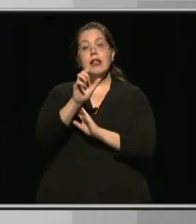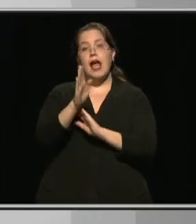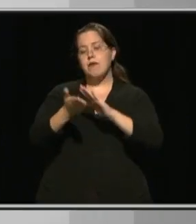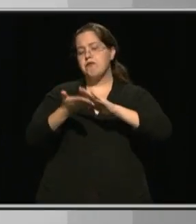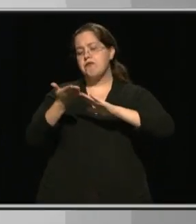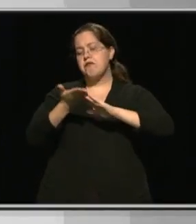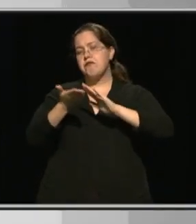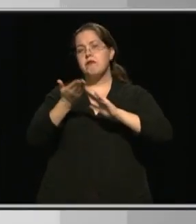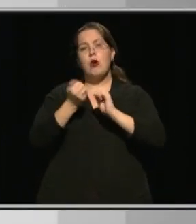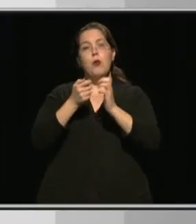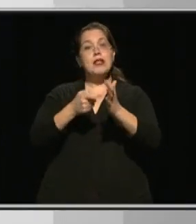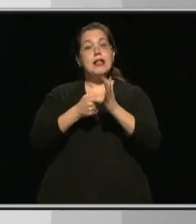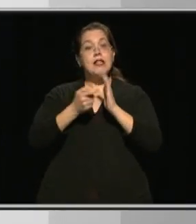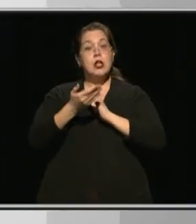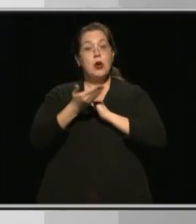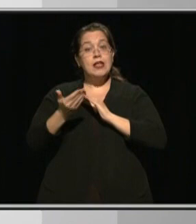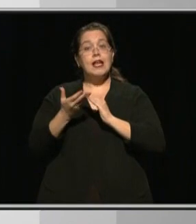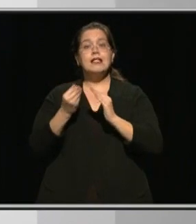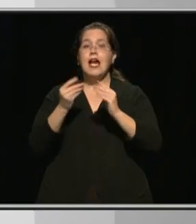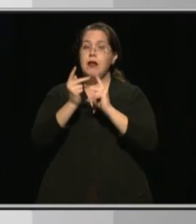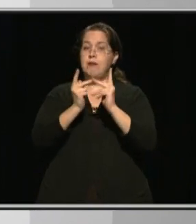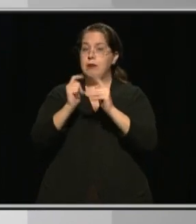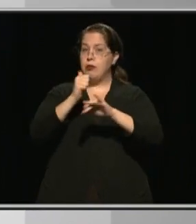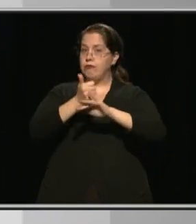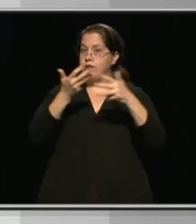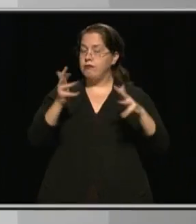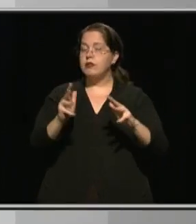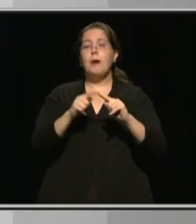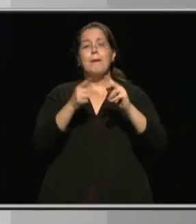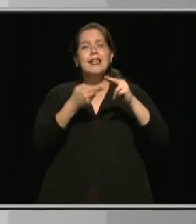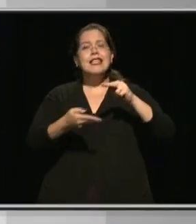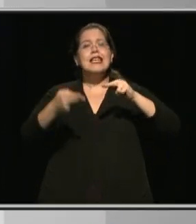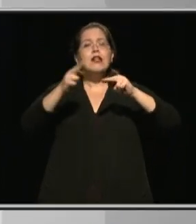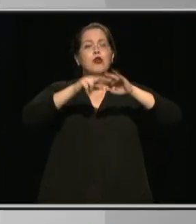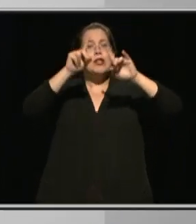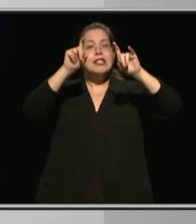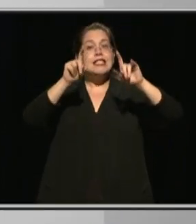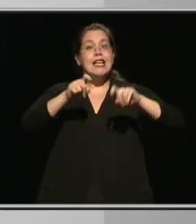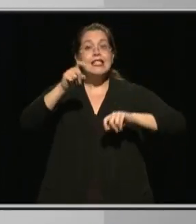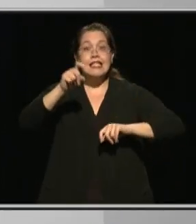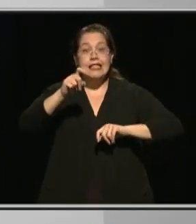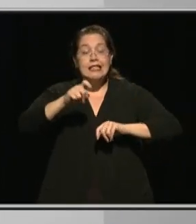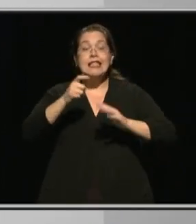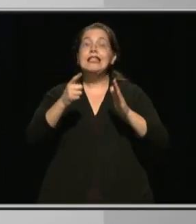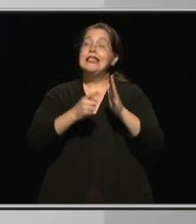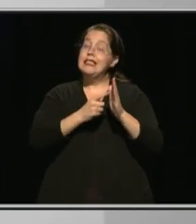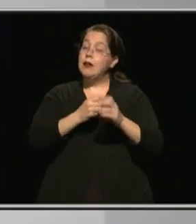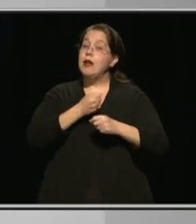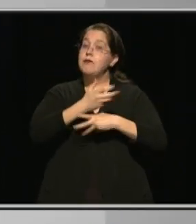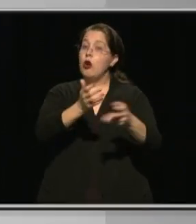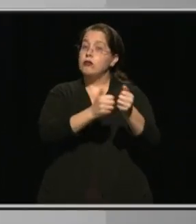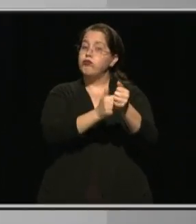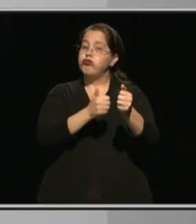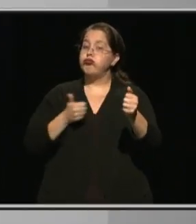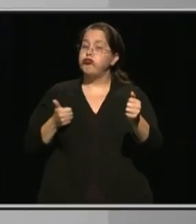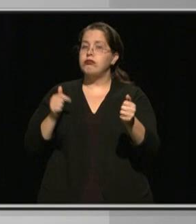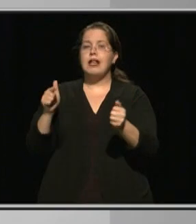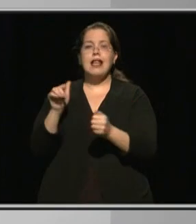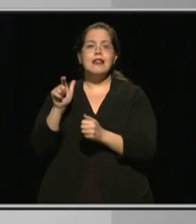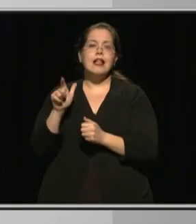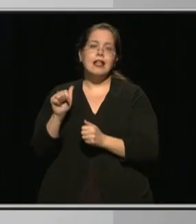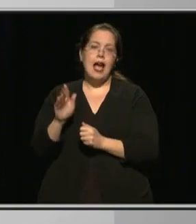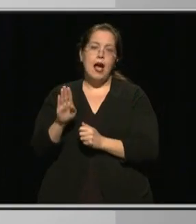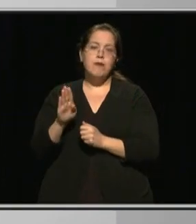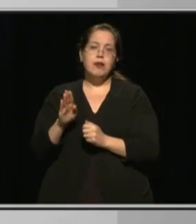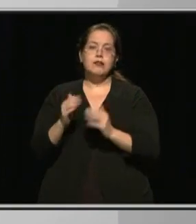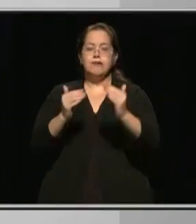operating with necessary supplies and personnel in place, but the increase in testing demand sometimes does cause delays at the lab level. Let